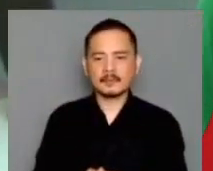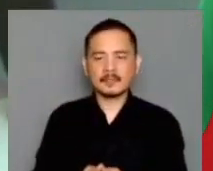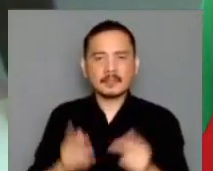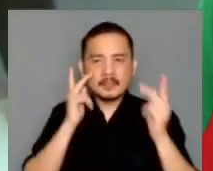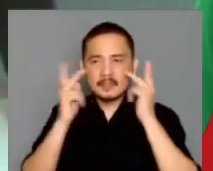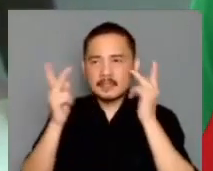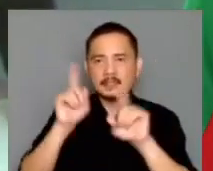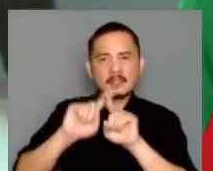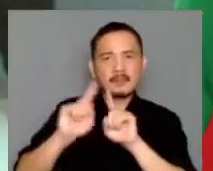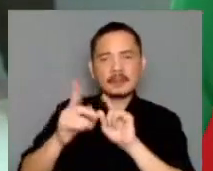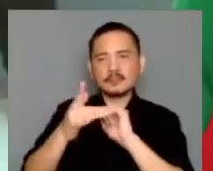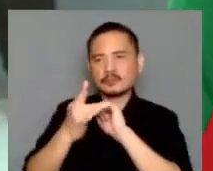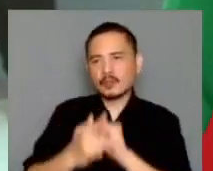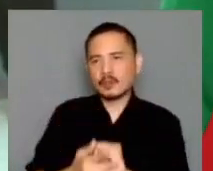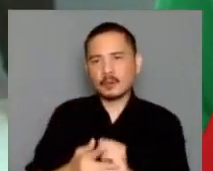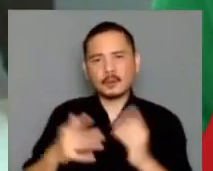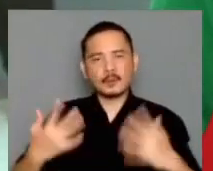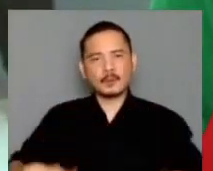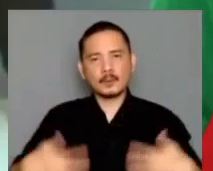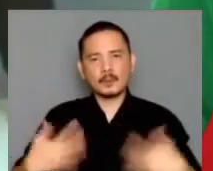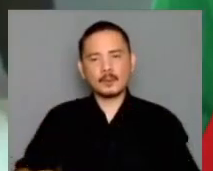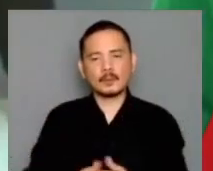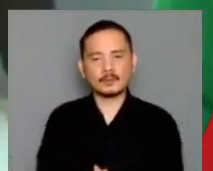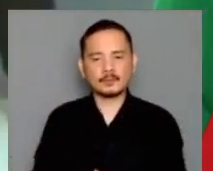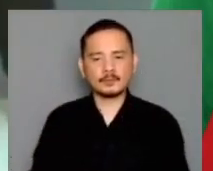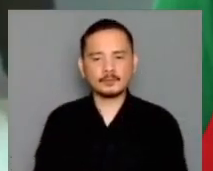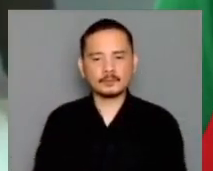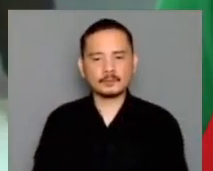digital transformation that you are spearheading is wonderful.